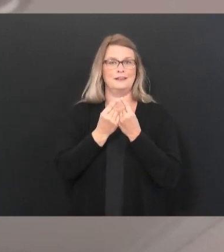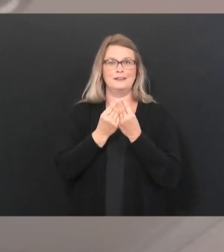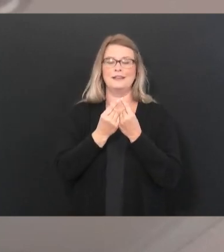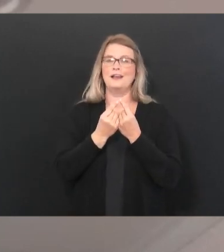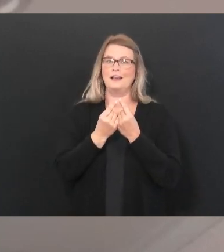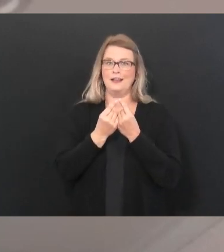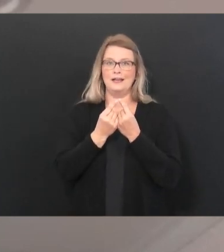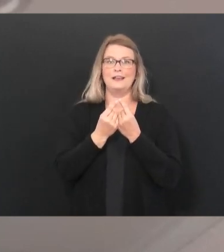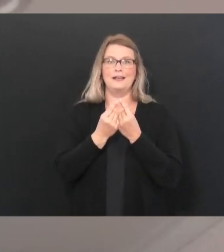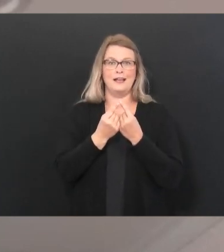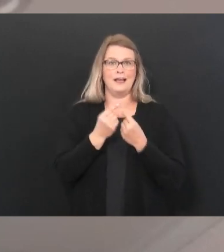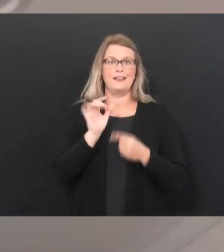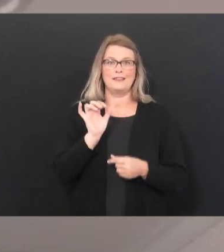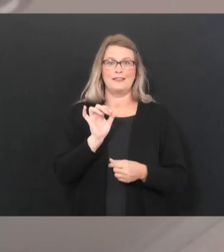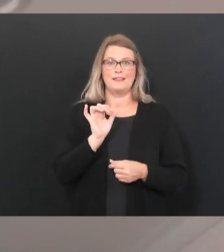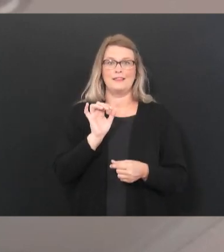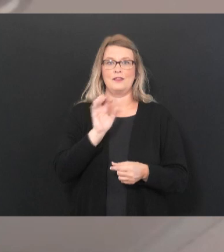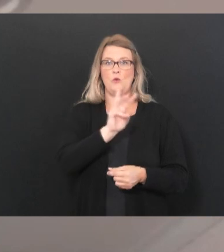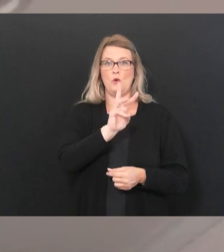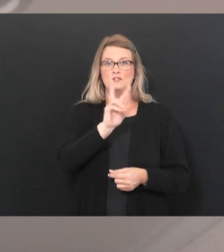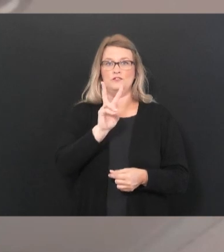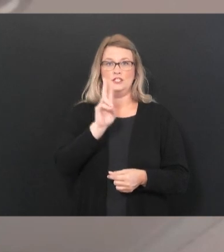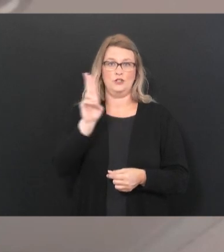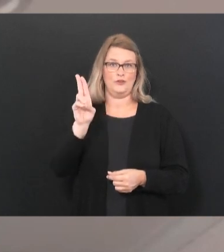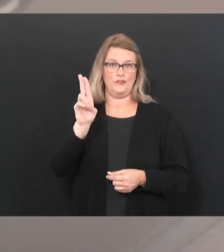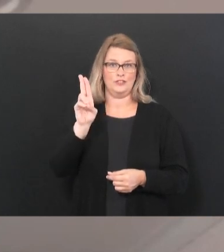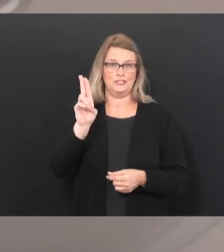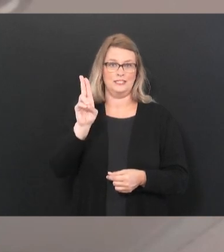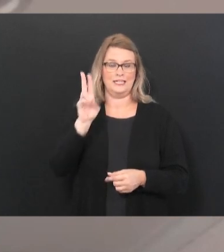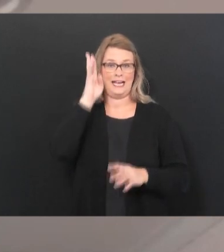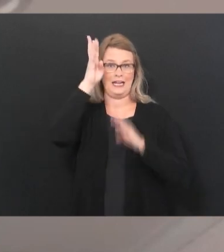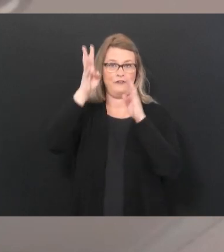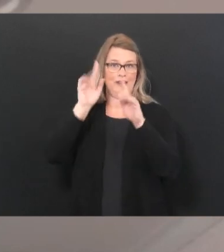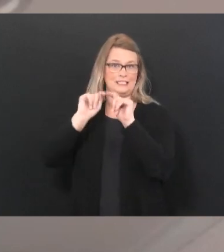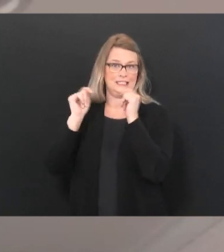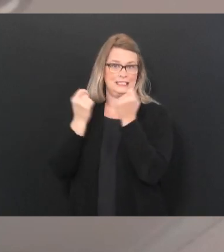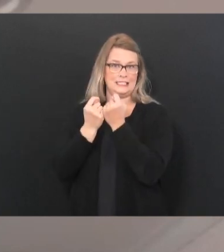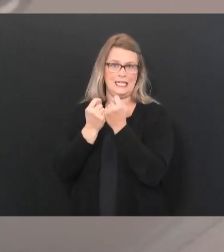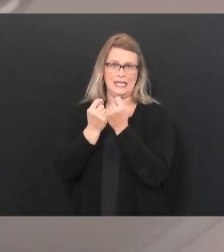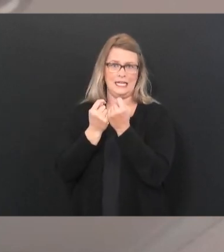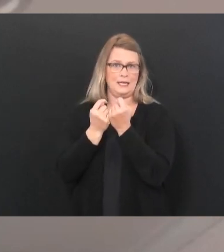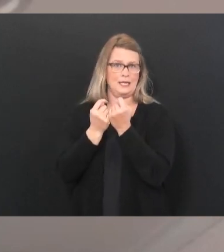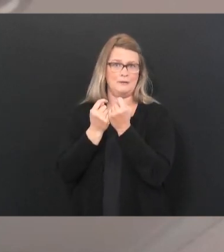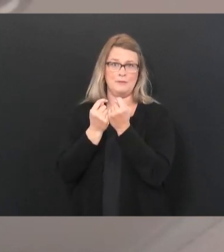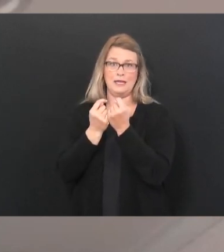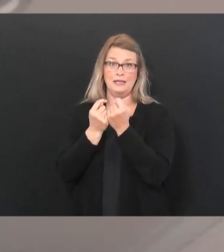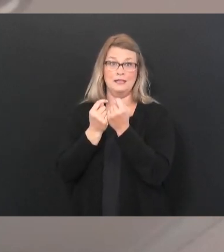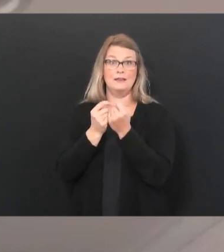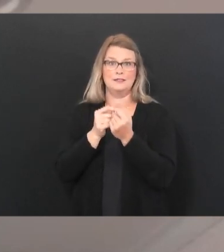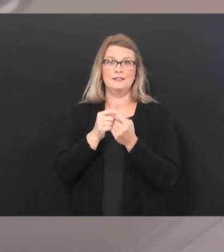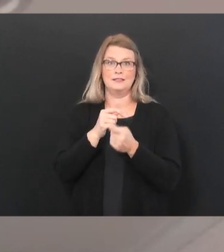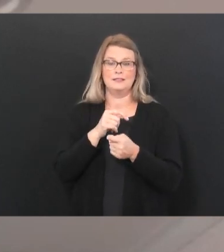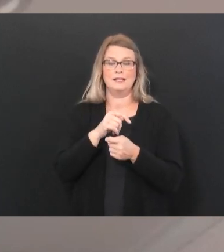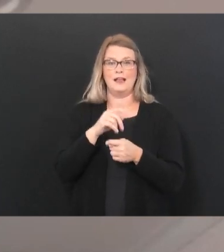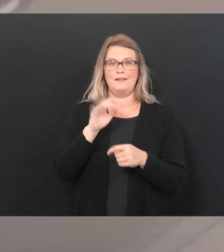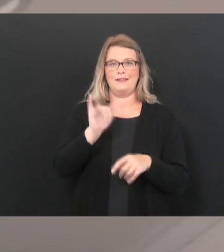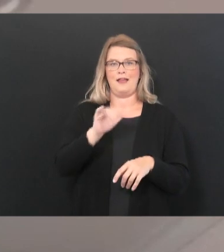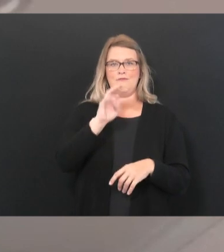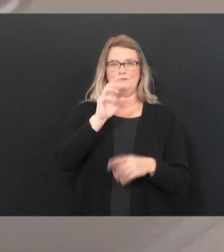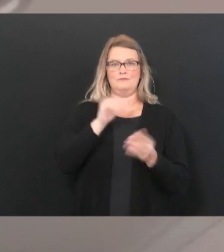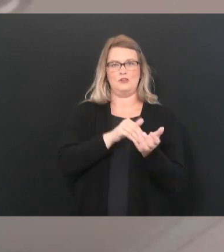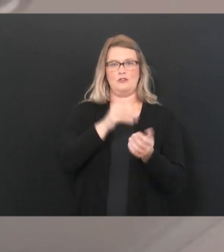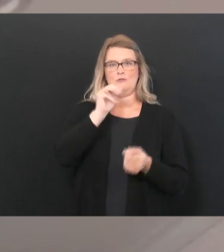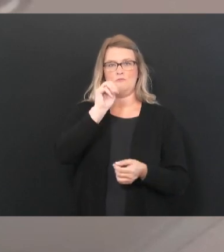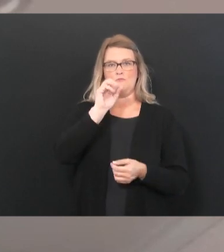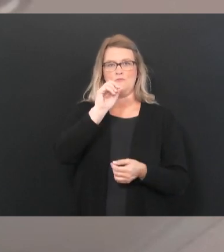out to our West Virginia University innovation team that's really been spearheaded by Dr. Laura Gibson. We've